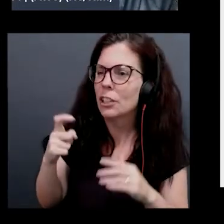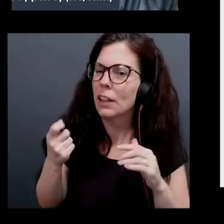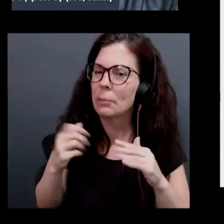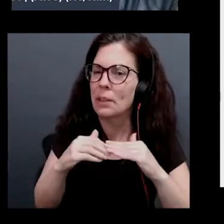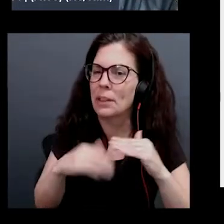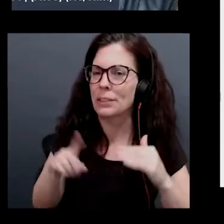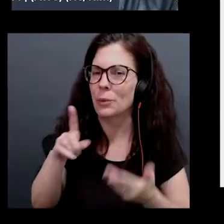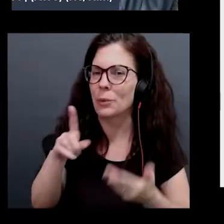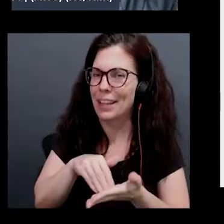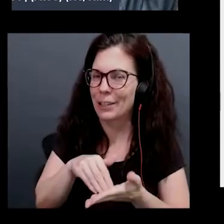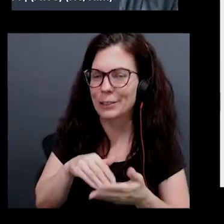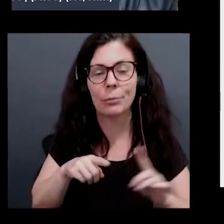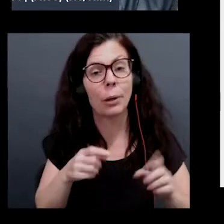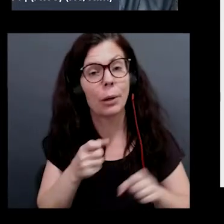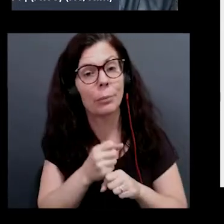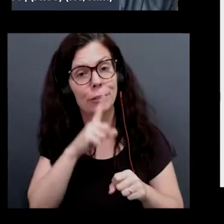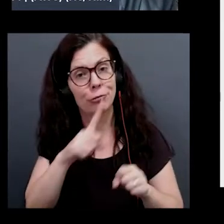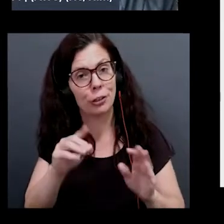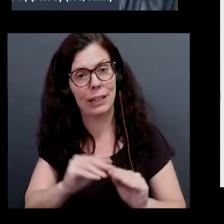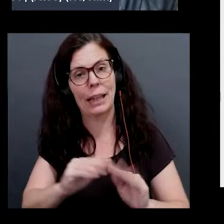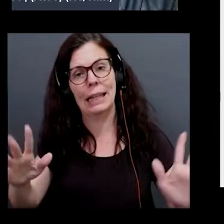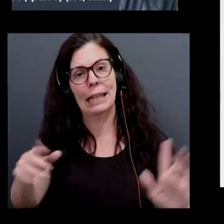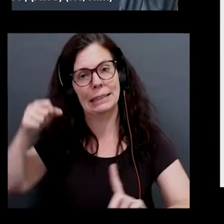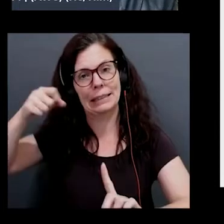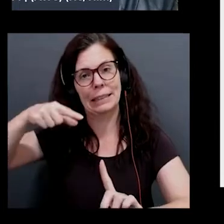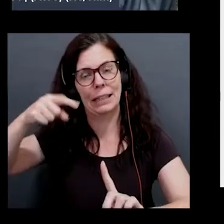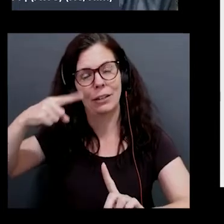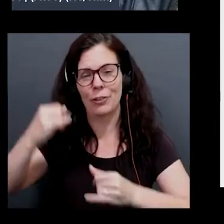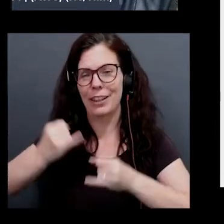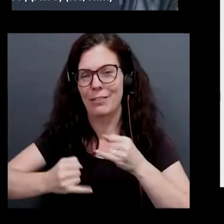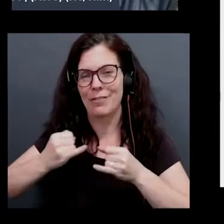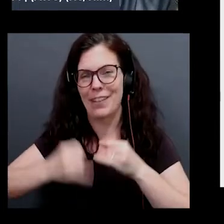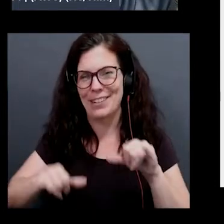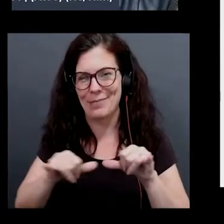But just to make sure we get a clean signal for our final measurement.